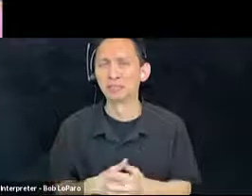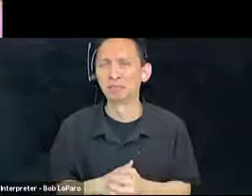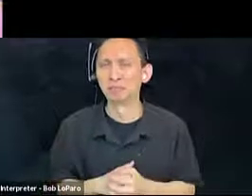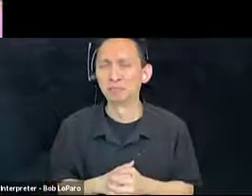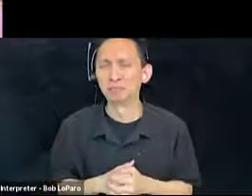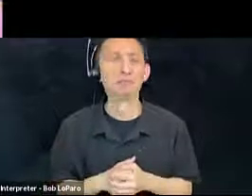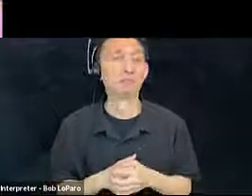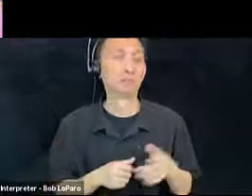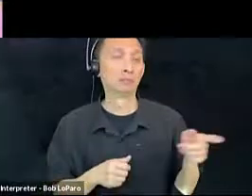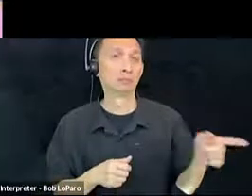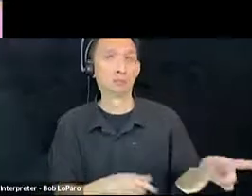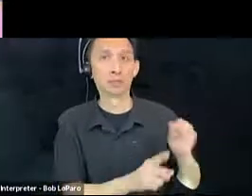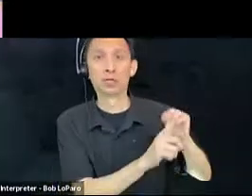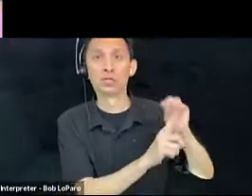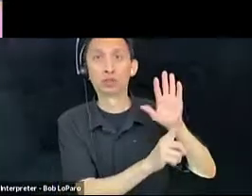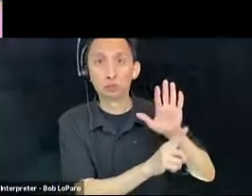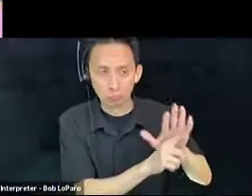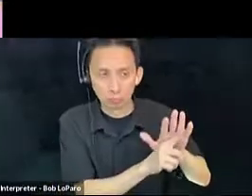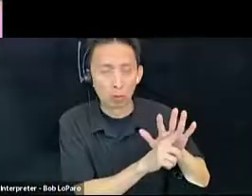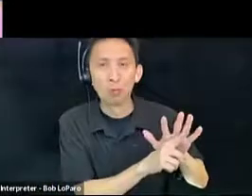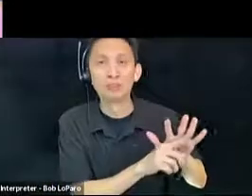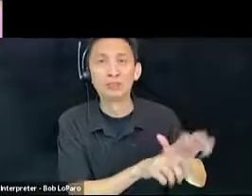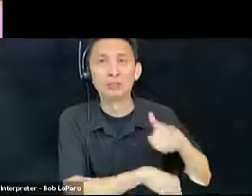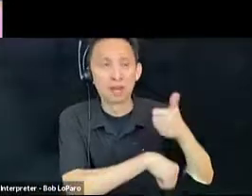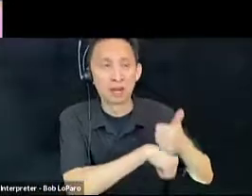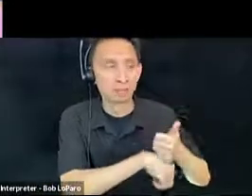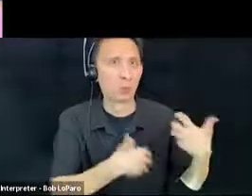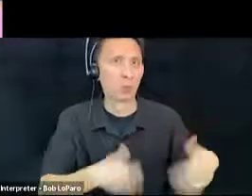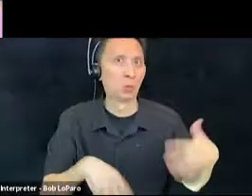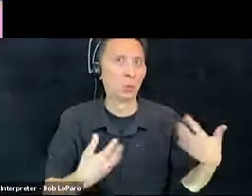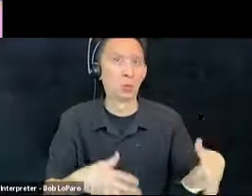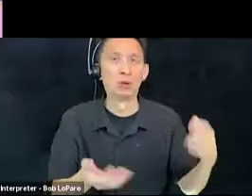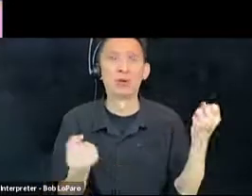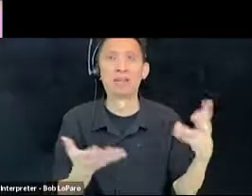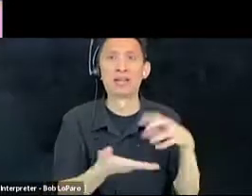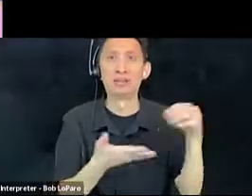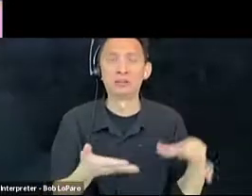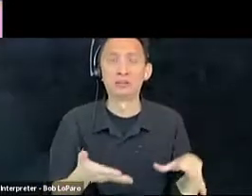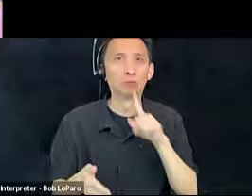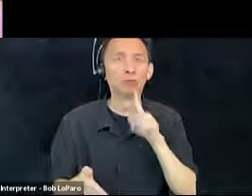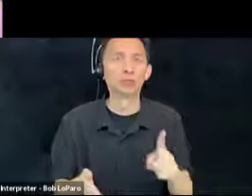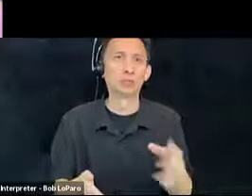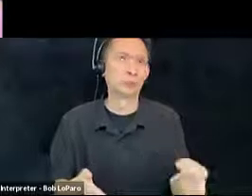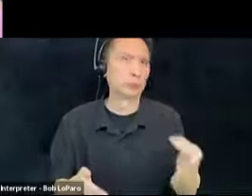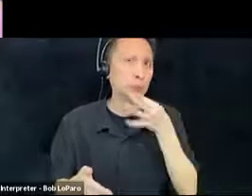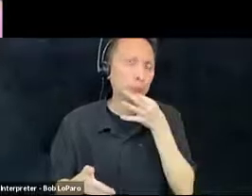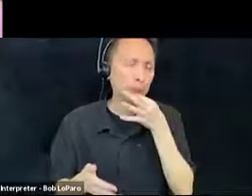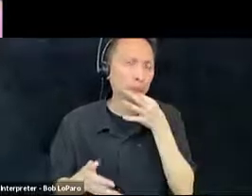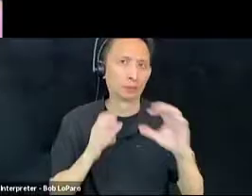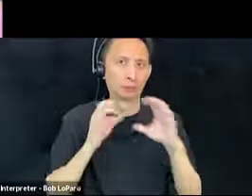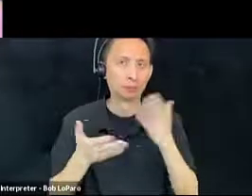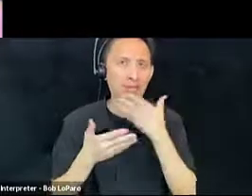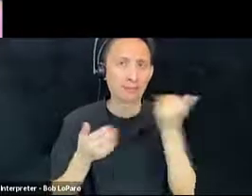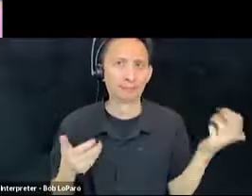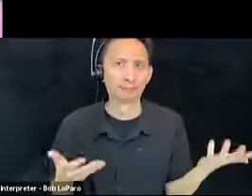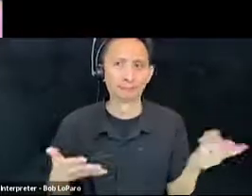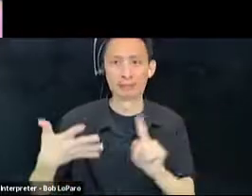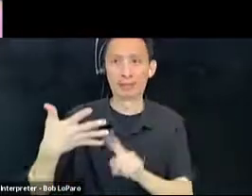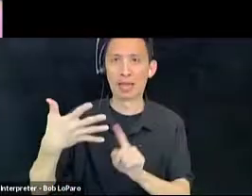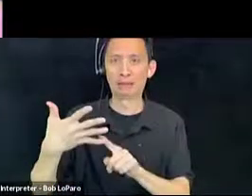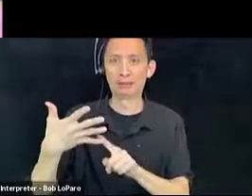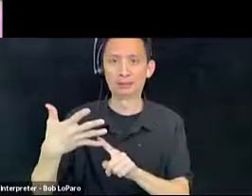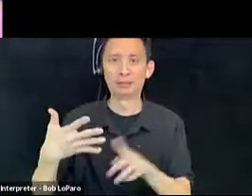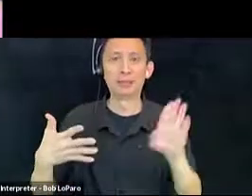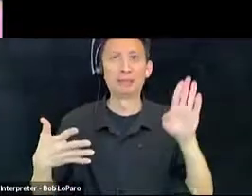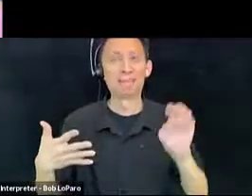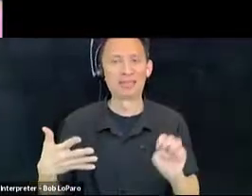there, it's a game changer for a lot of our kids in terms of communication. And the last thing is be consistent. And